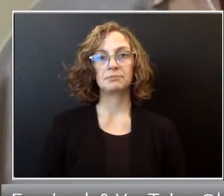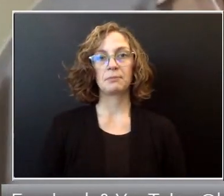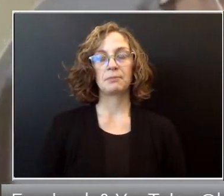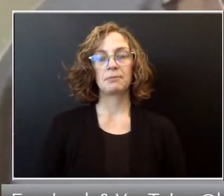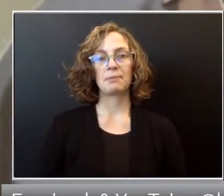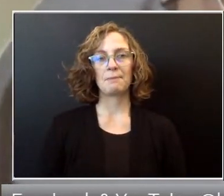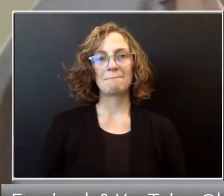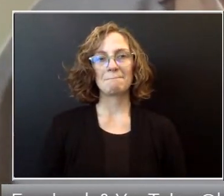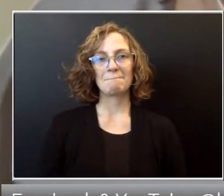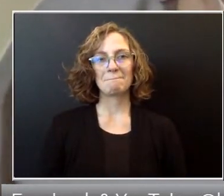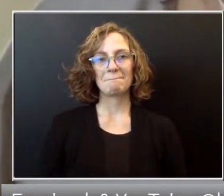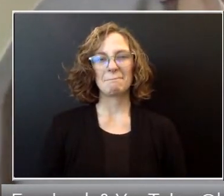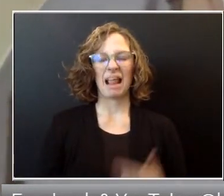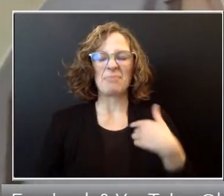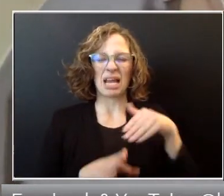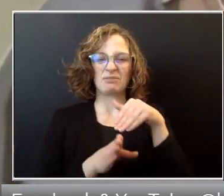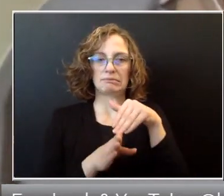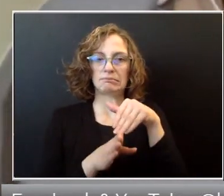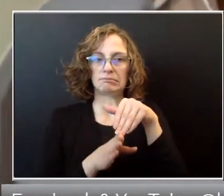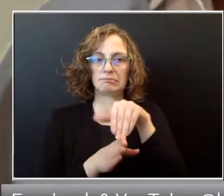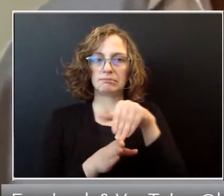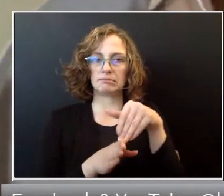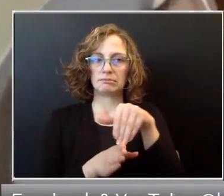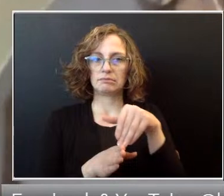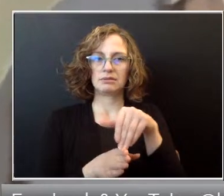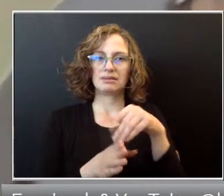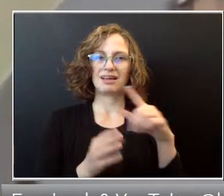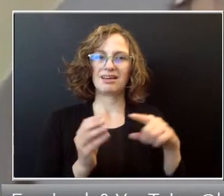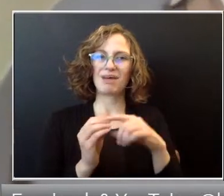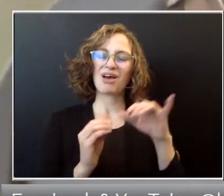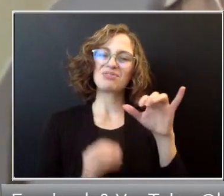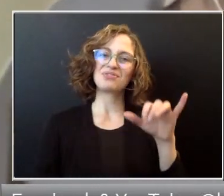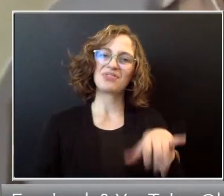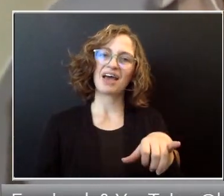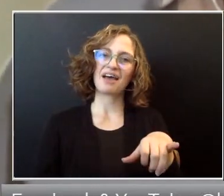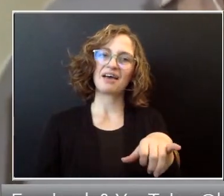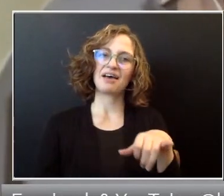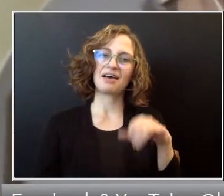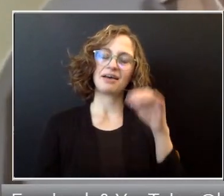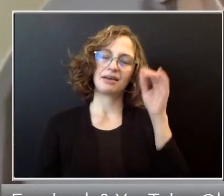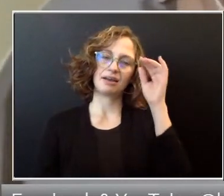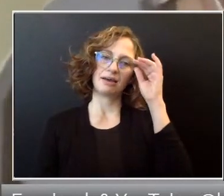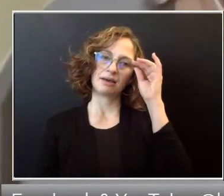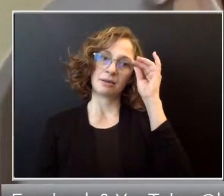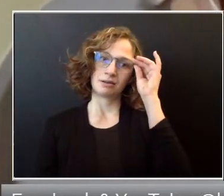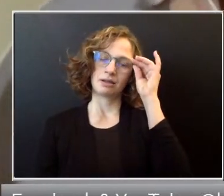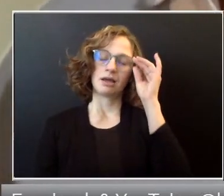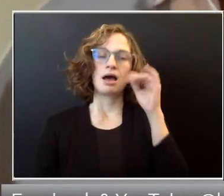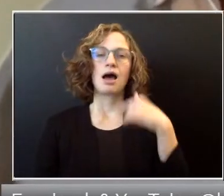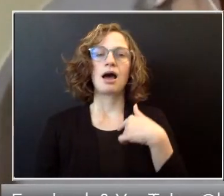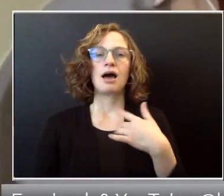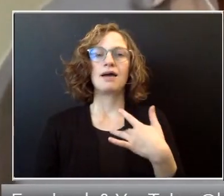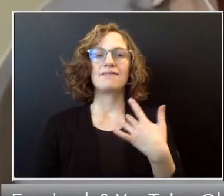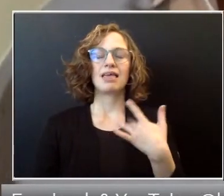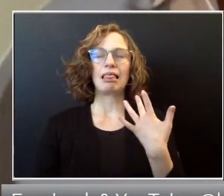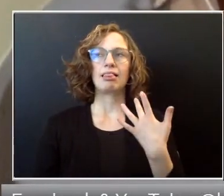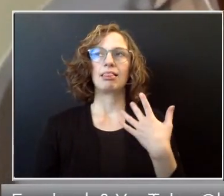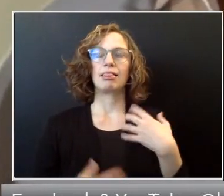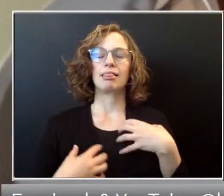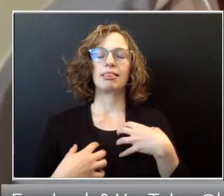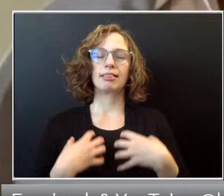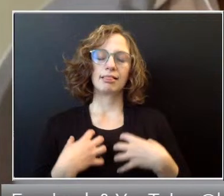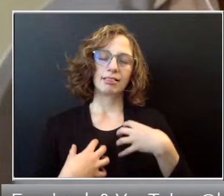I'm kind of on the fence about that. I don't know. I just still got mixed